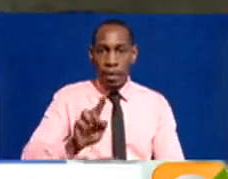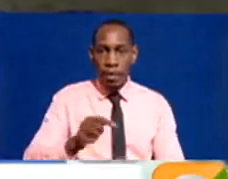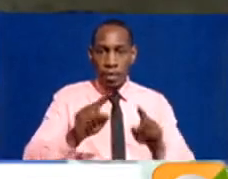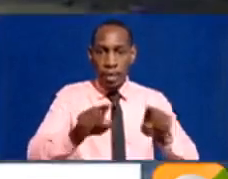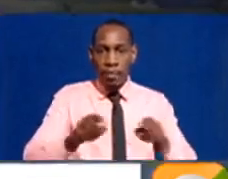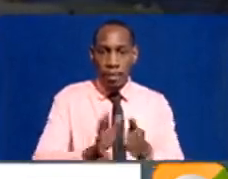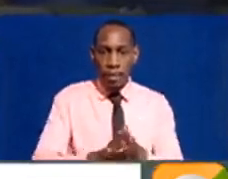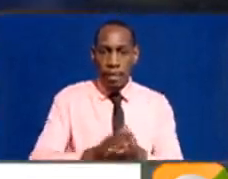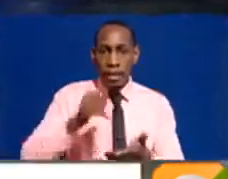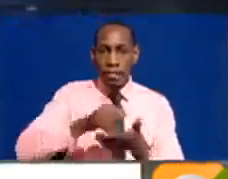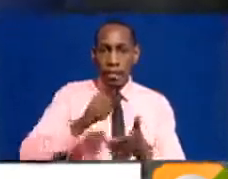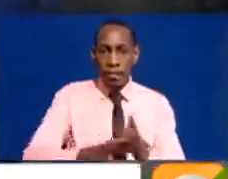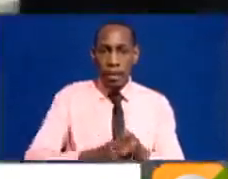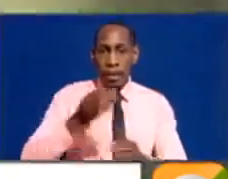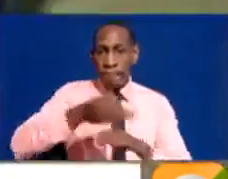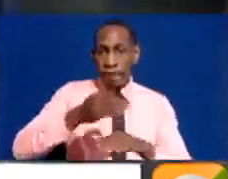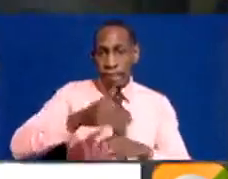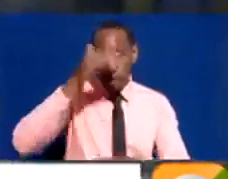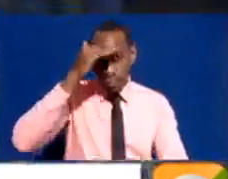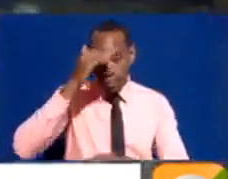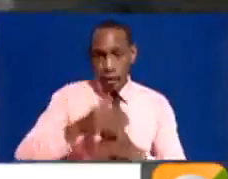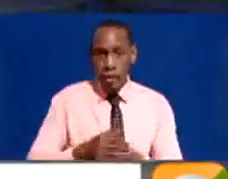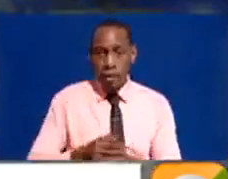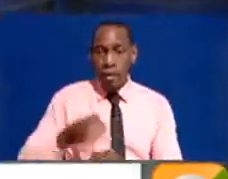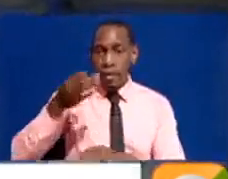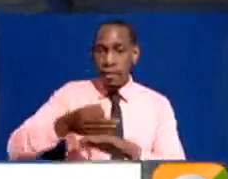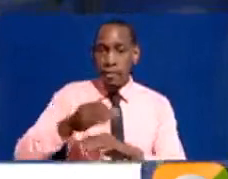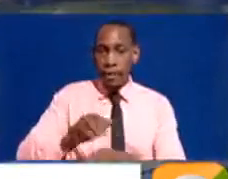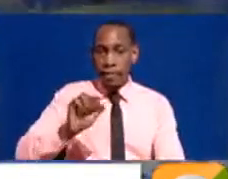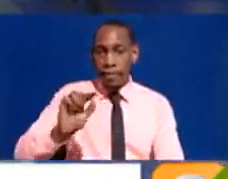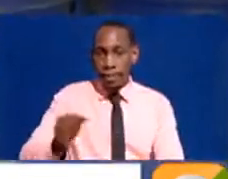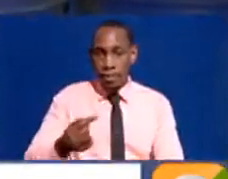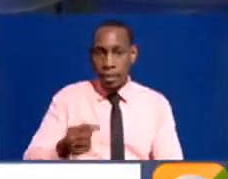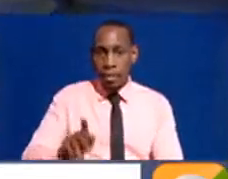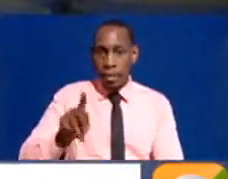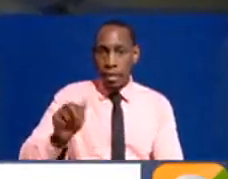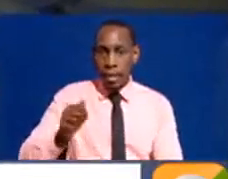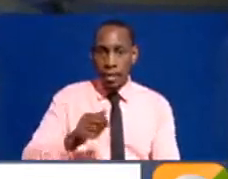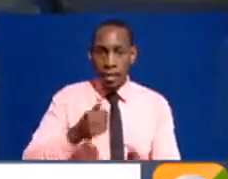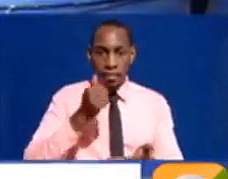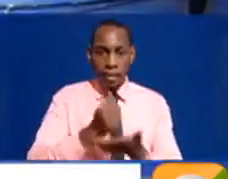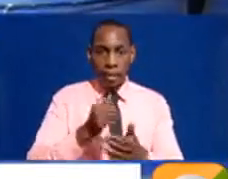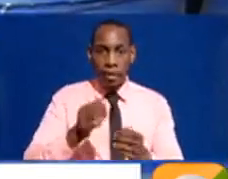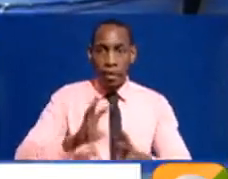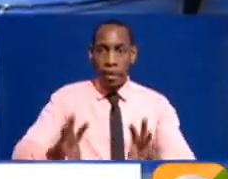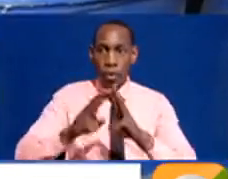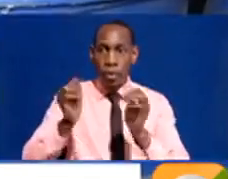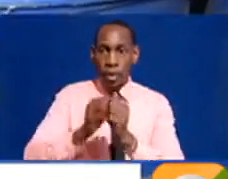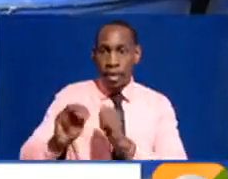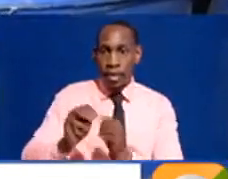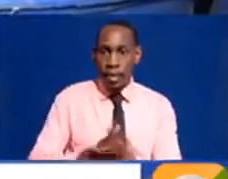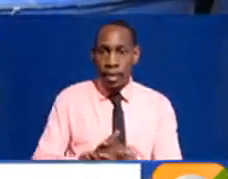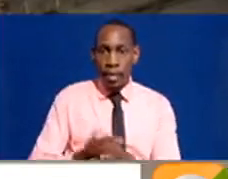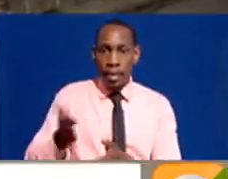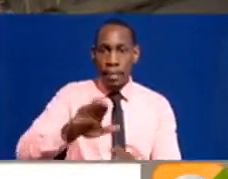the reportedly illegal beer worth 2 million shillings, fake 5,000 KRA stamps worth 10 million shillings, and